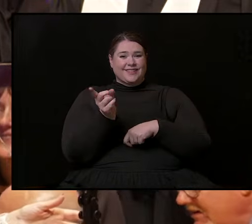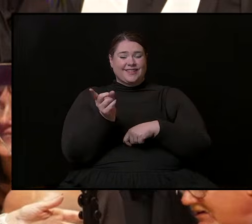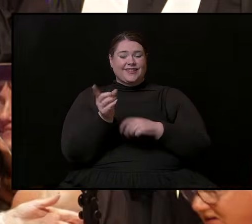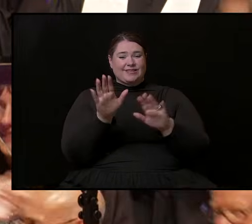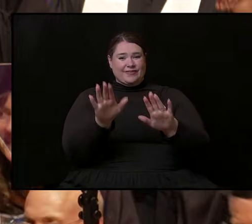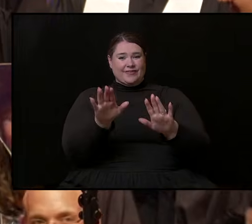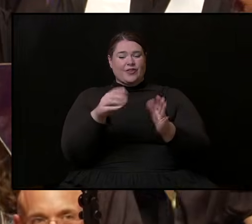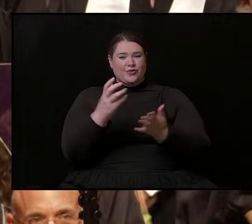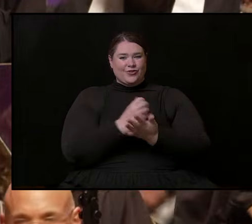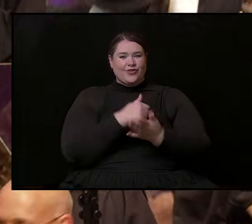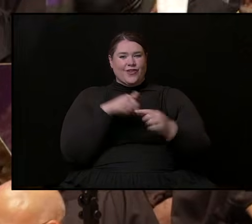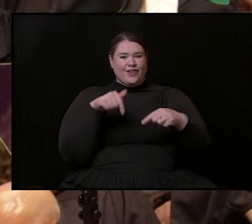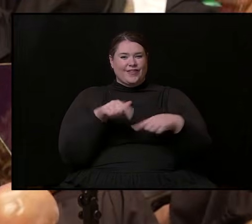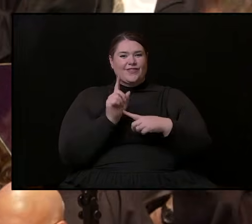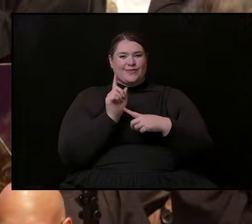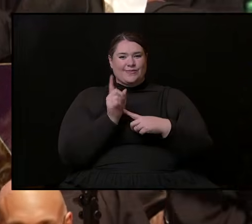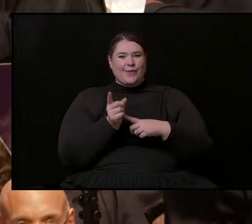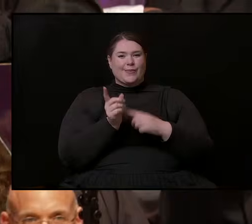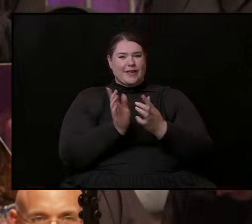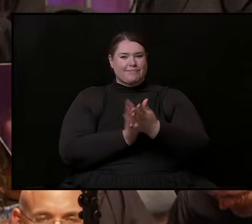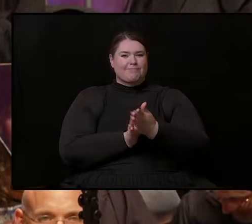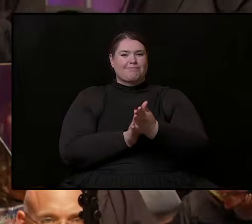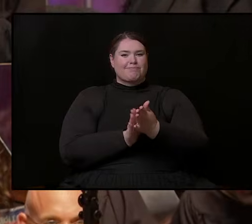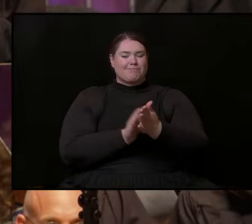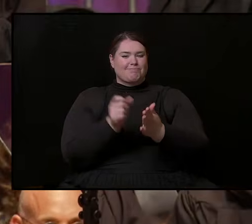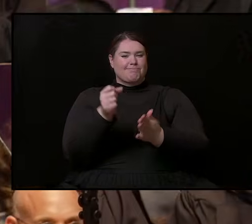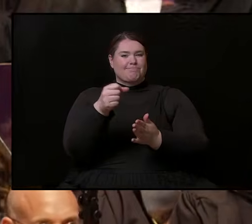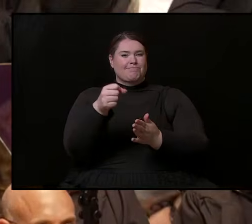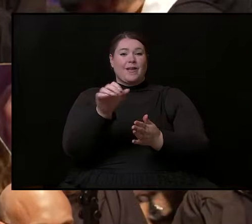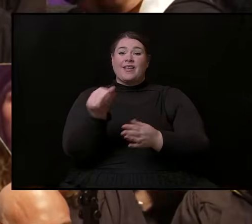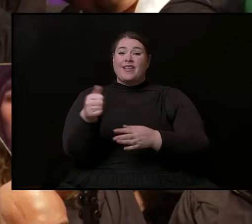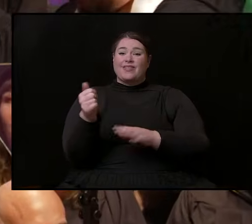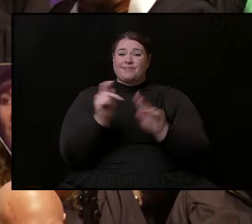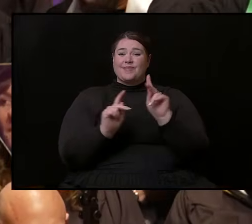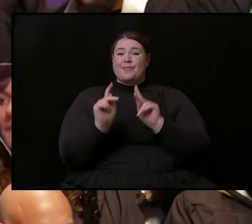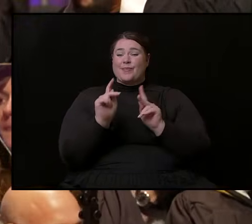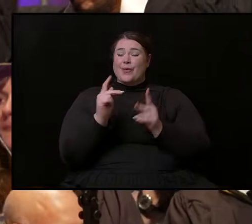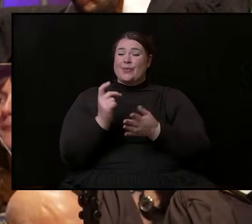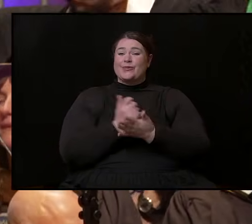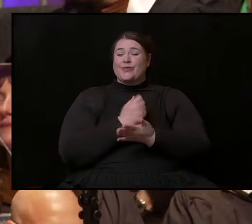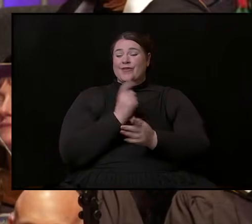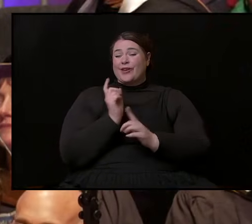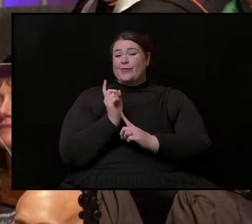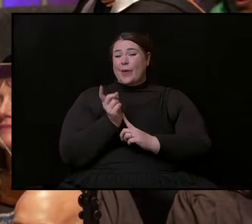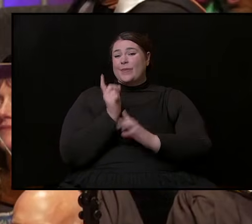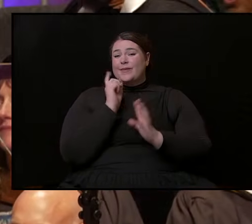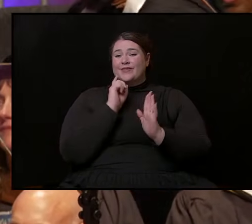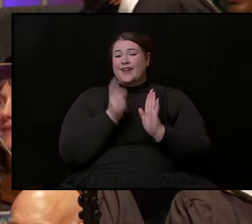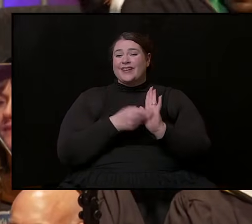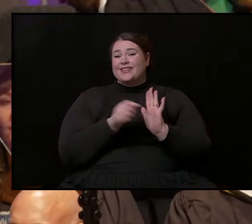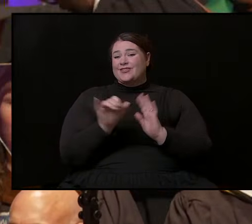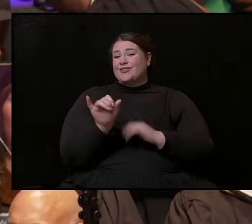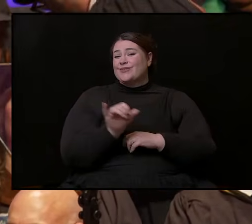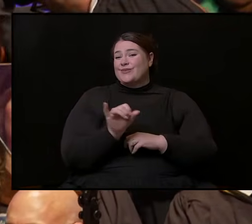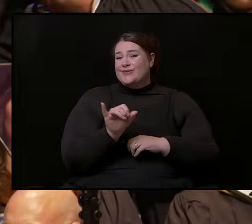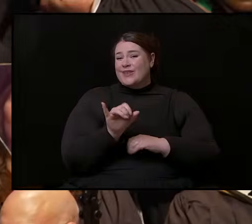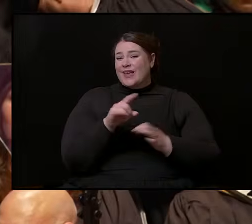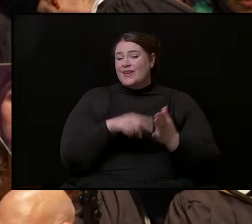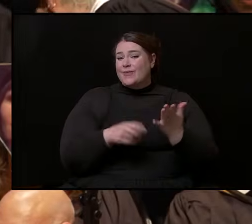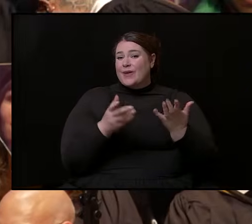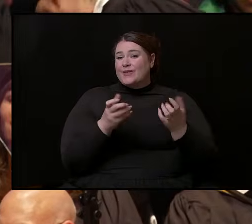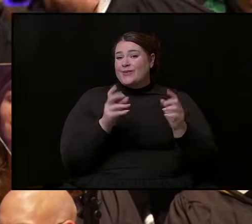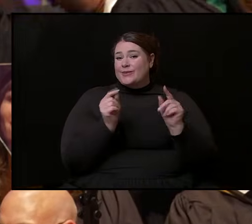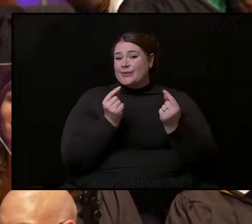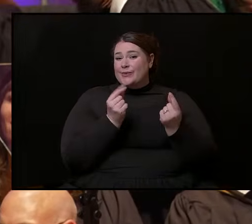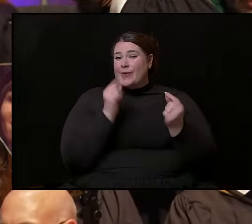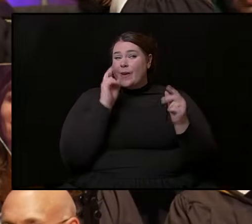moment. But there's other people in your lives who deserve a moment too. And what I'd like you to do is I'd like you to turn